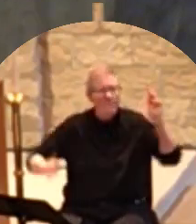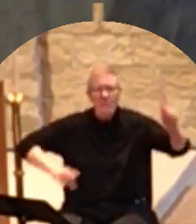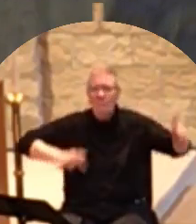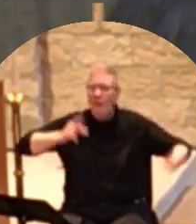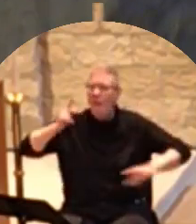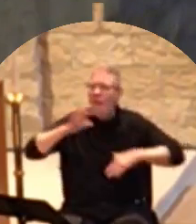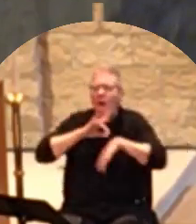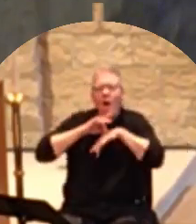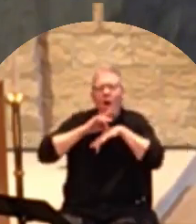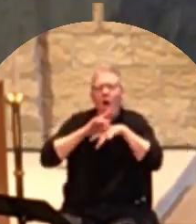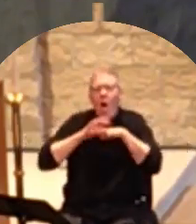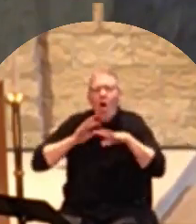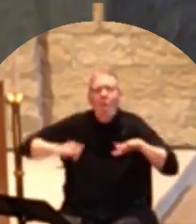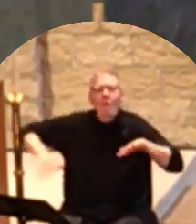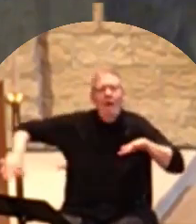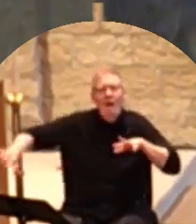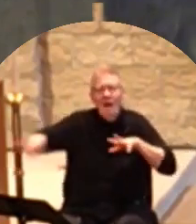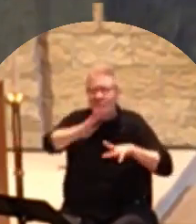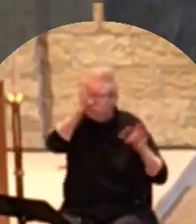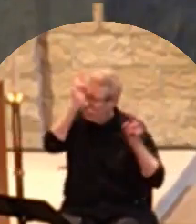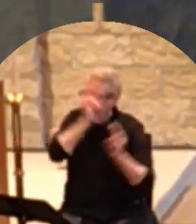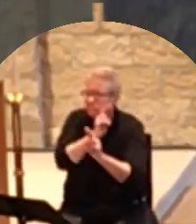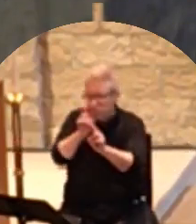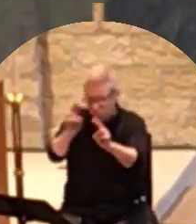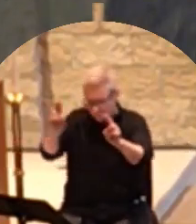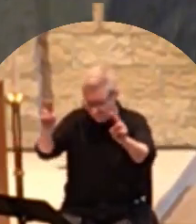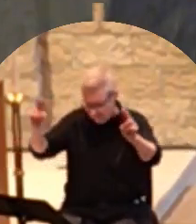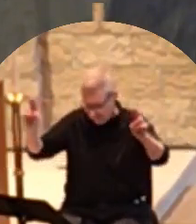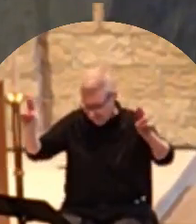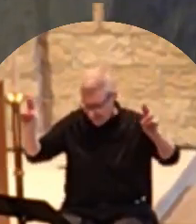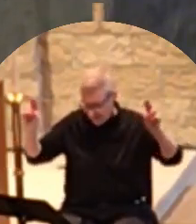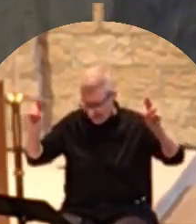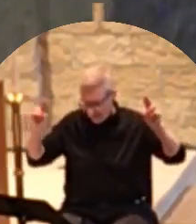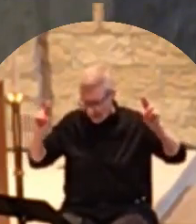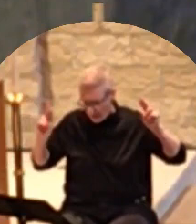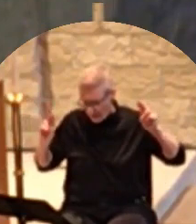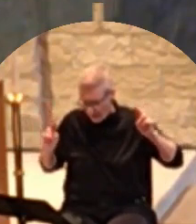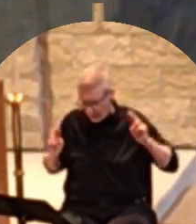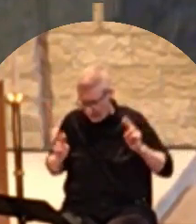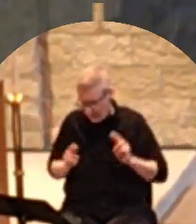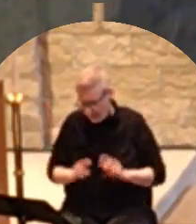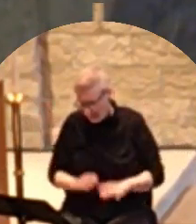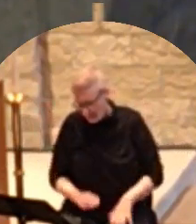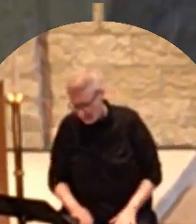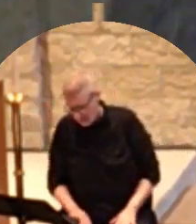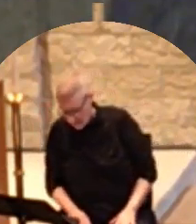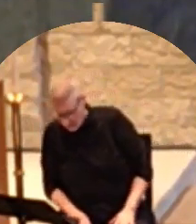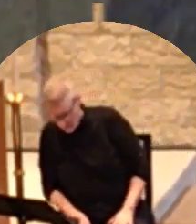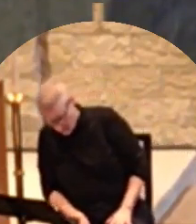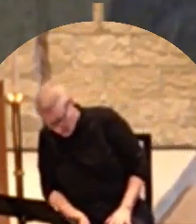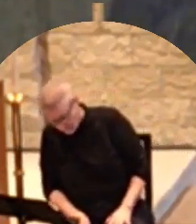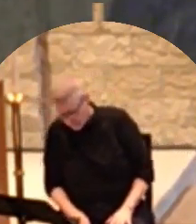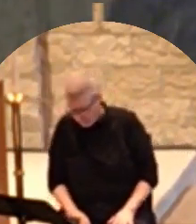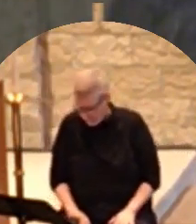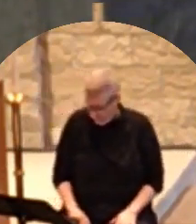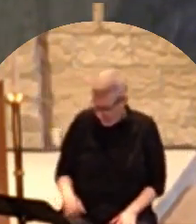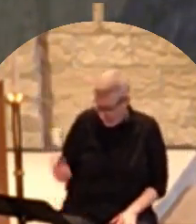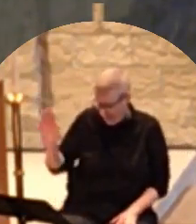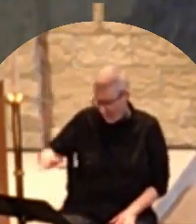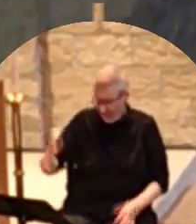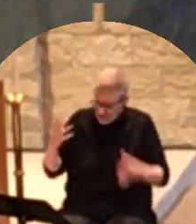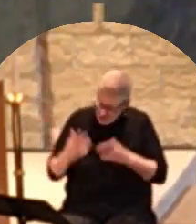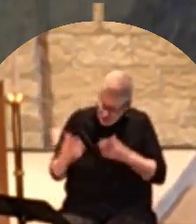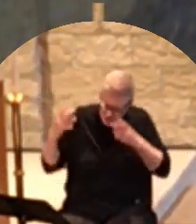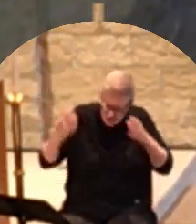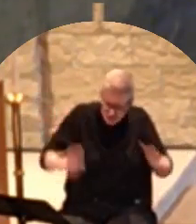earthly, and our unfaltering belief that truth is